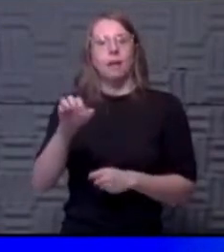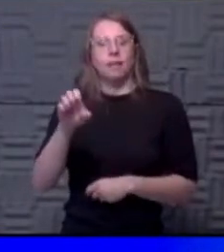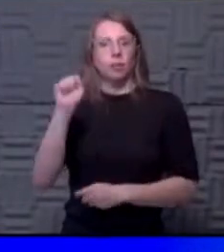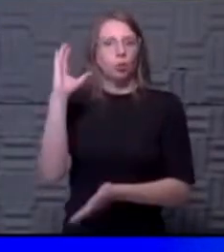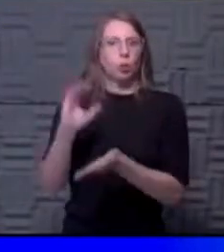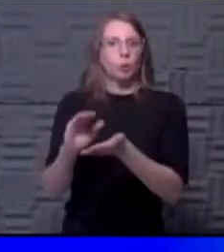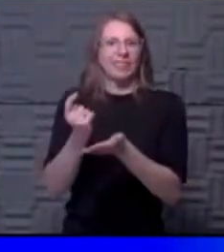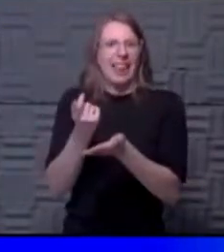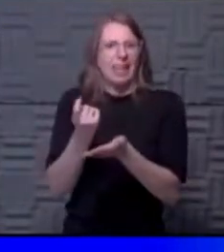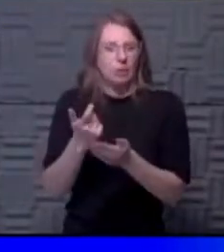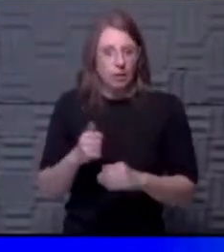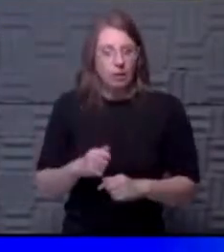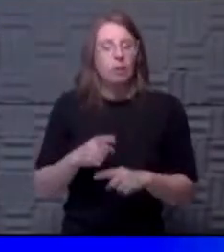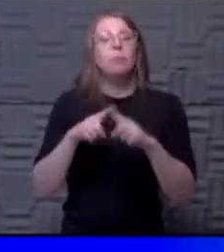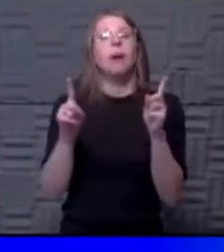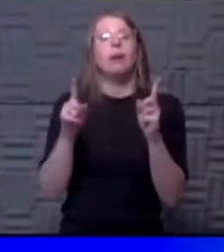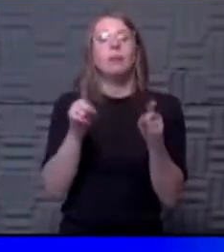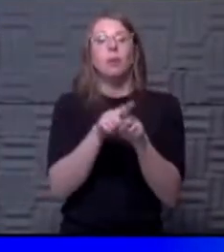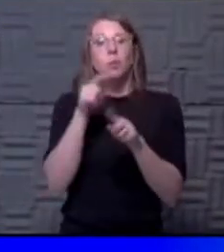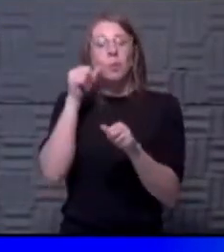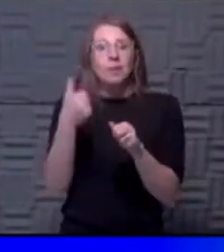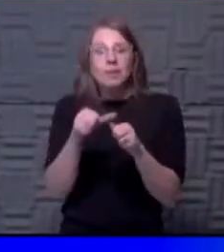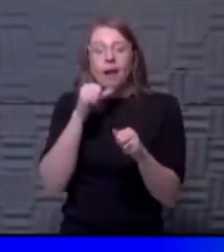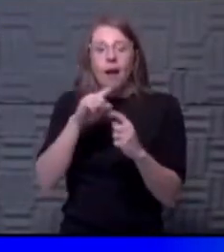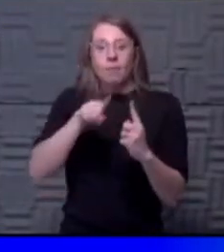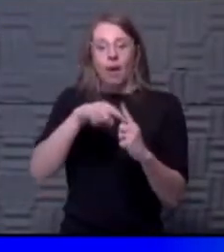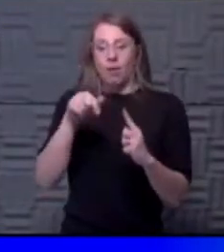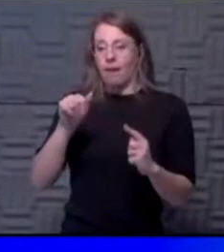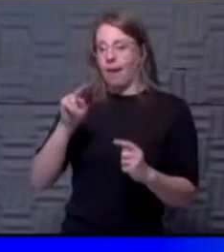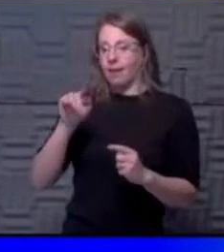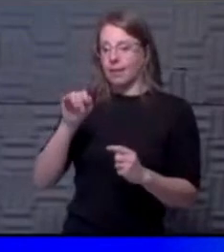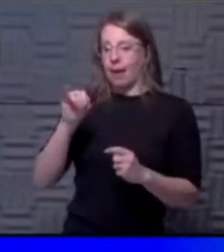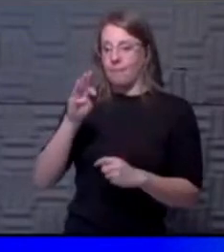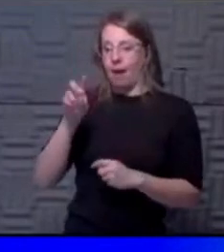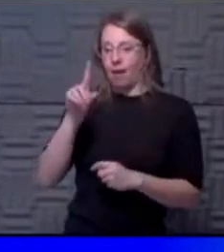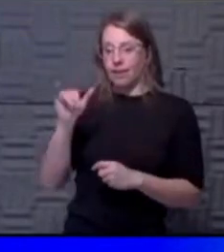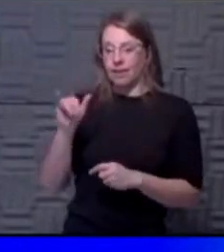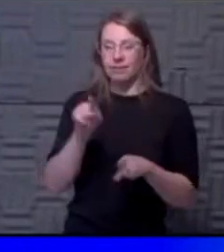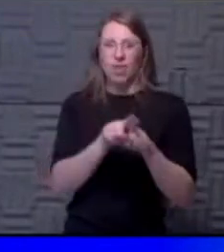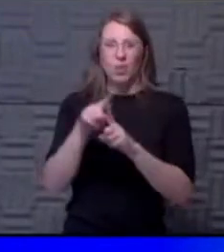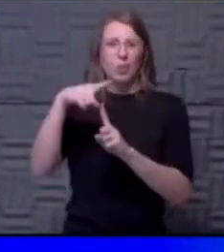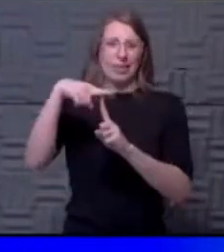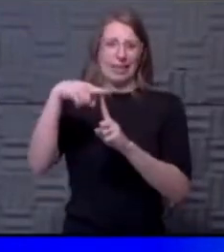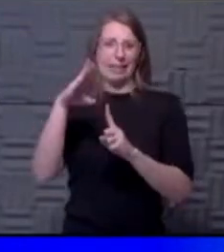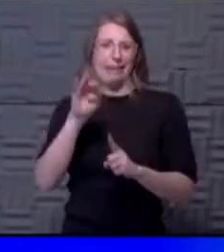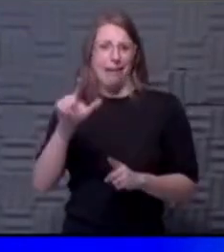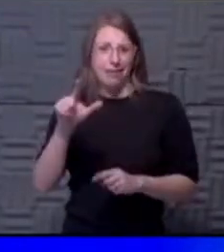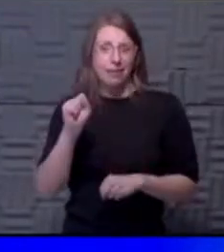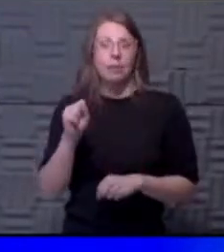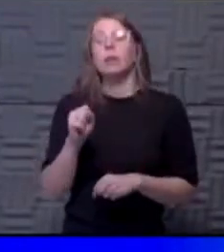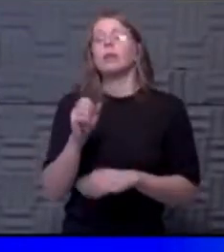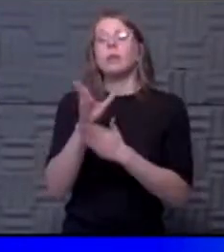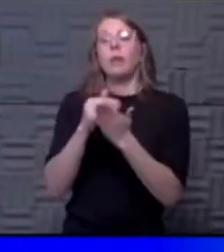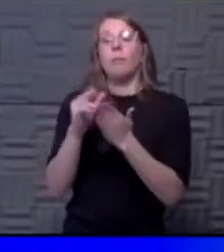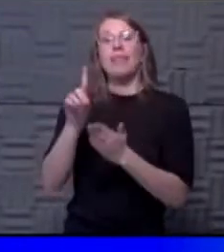a little bit. But we also have to remember, it's not just about antibodies, it's T cells. We do have some of the data